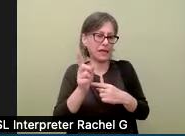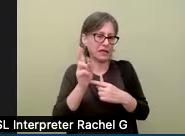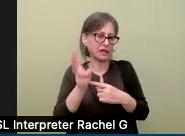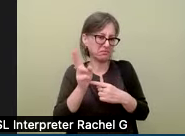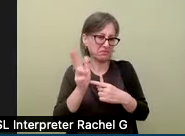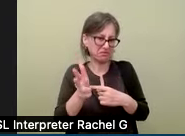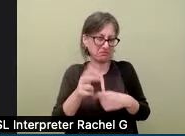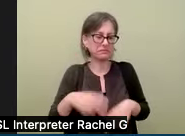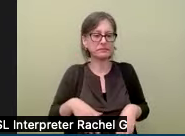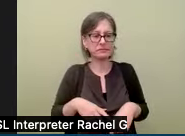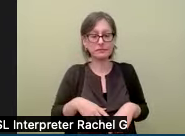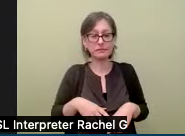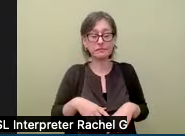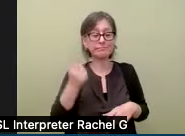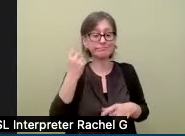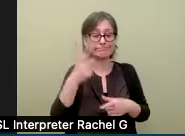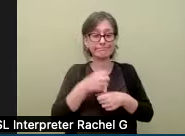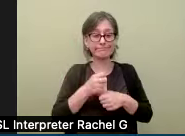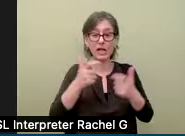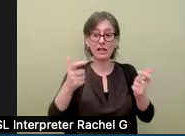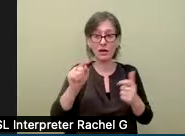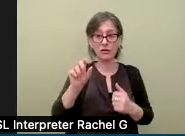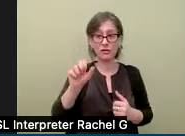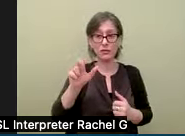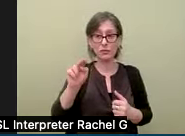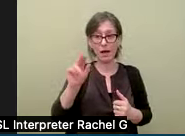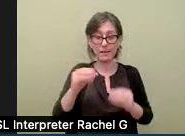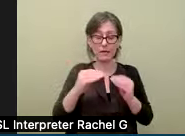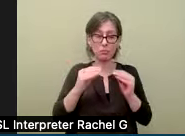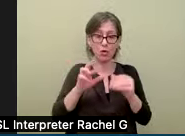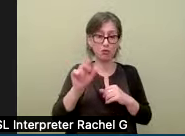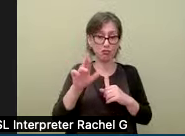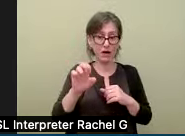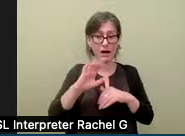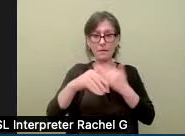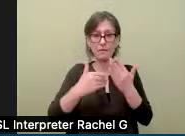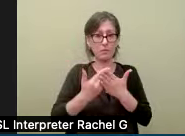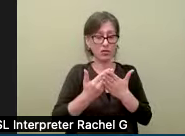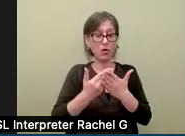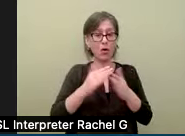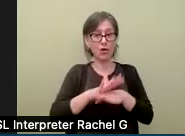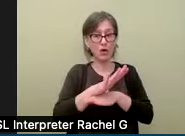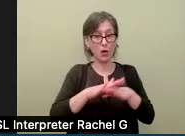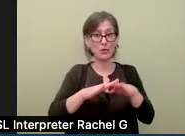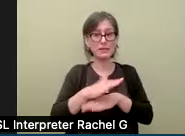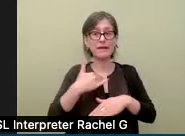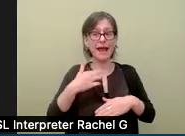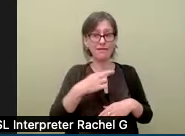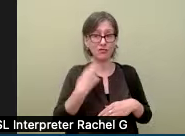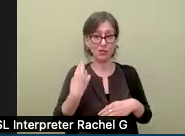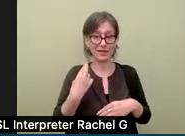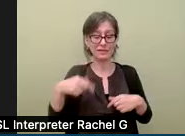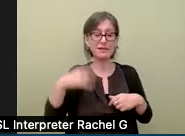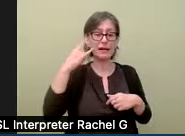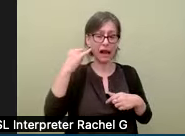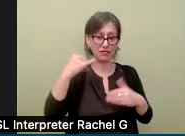So, in summary, even though large tsunamis are rare, the entire California coast is at risk. California has a history of